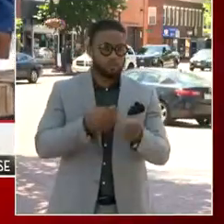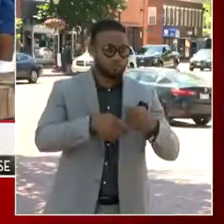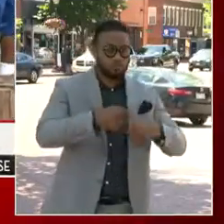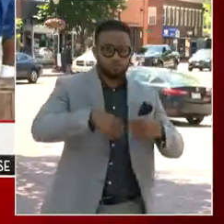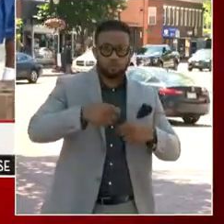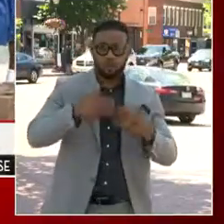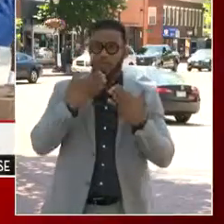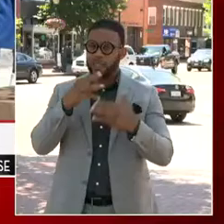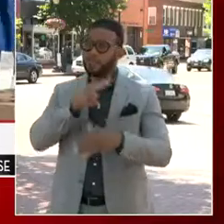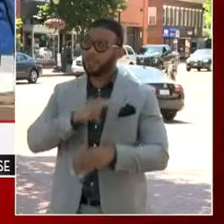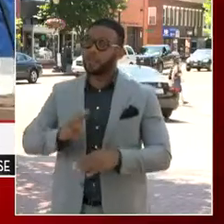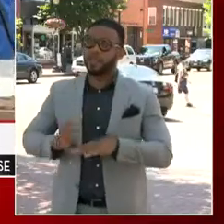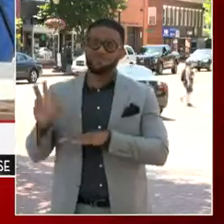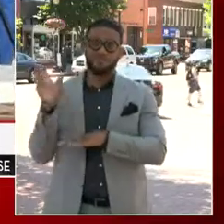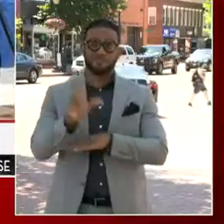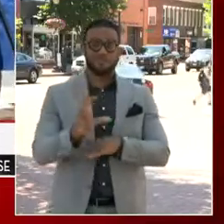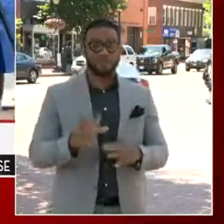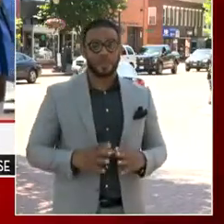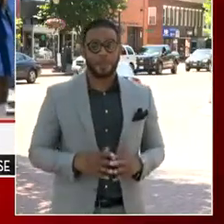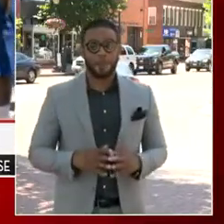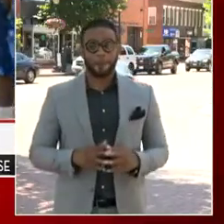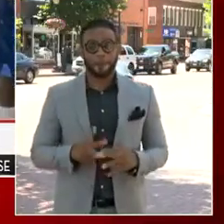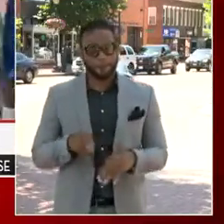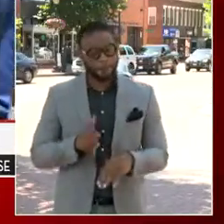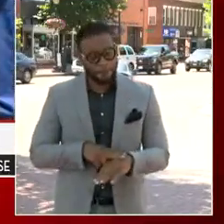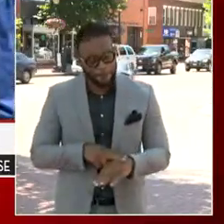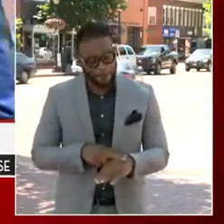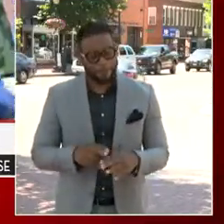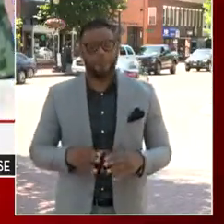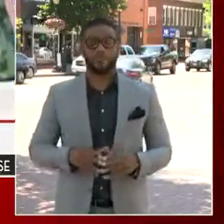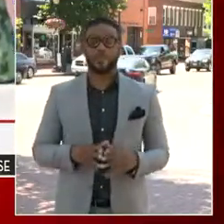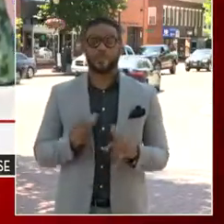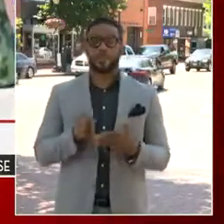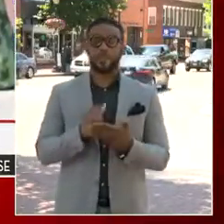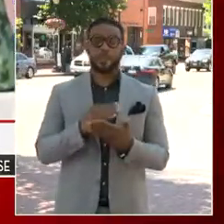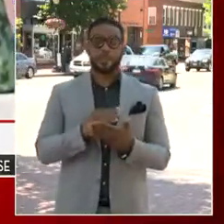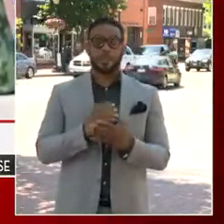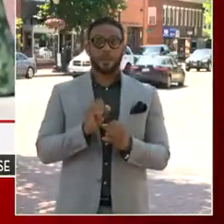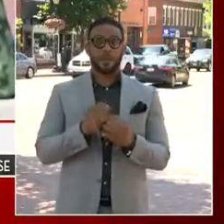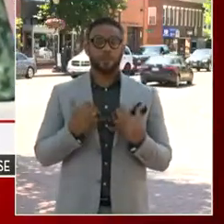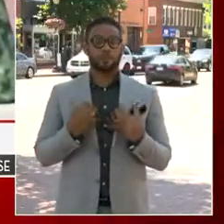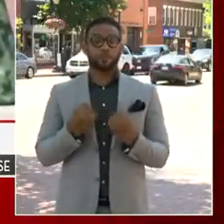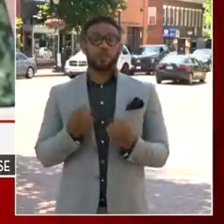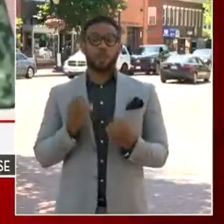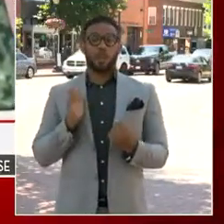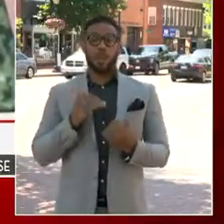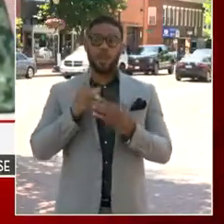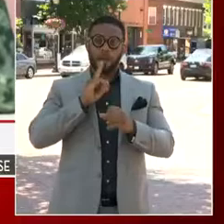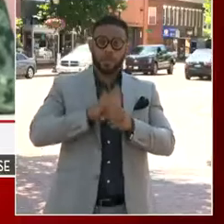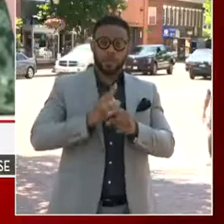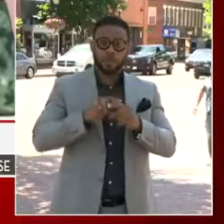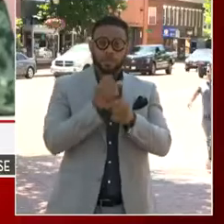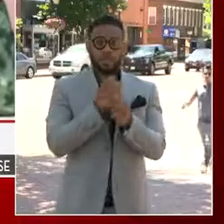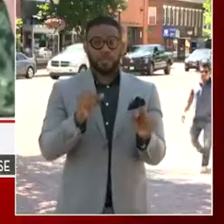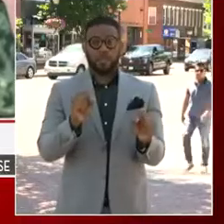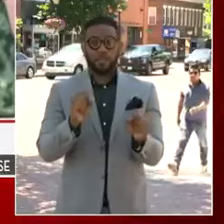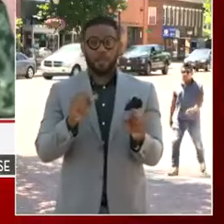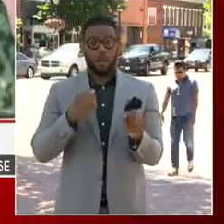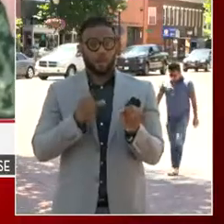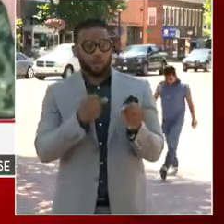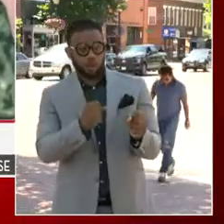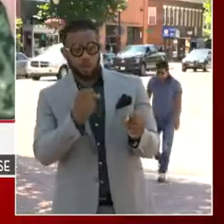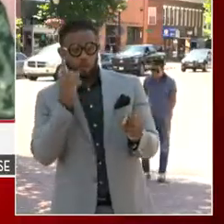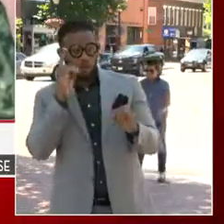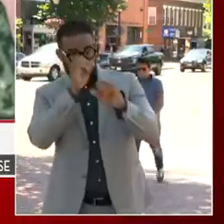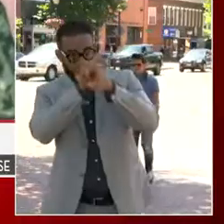replaced thanks to the mayor's investment. And of course, this budget strengthens our commitment to safety on our streets